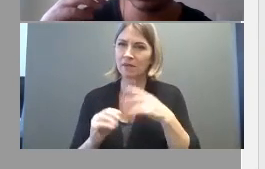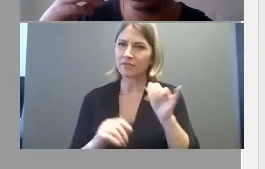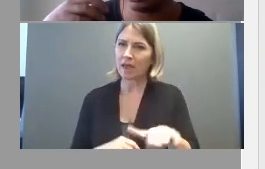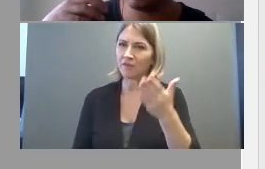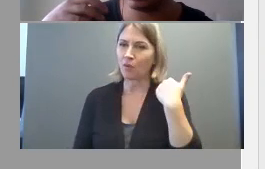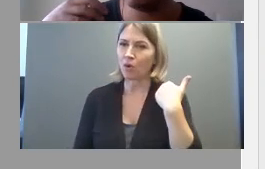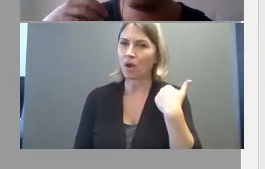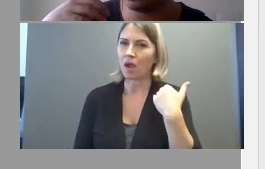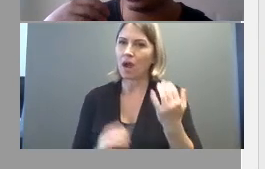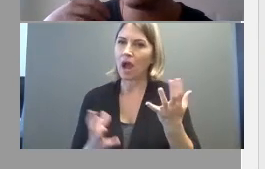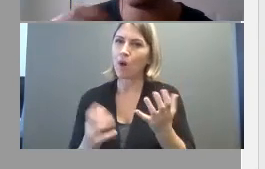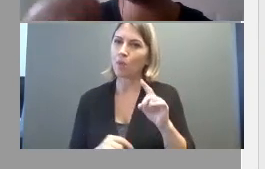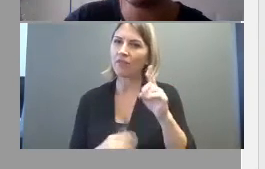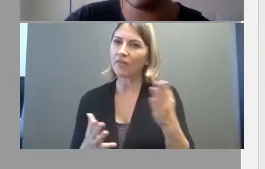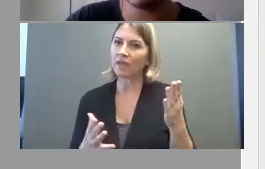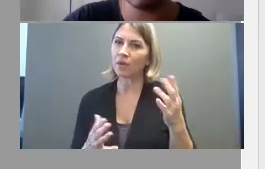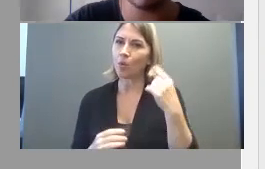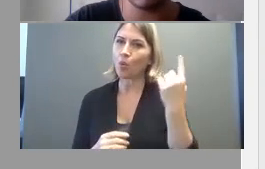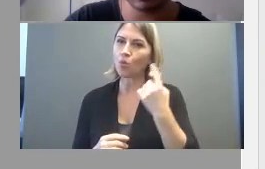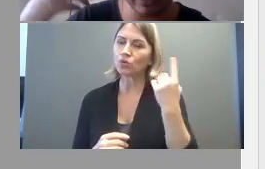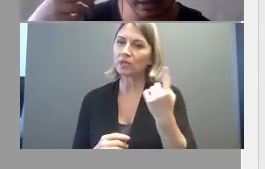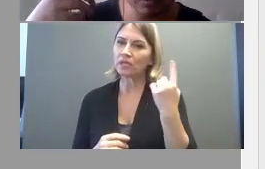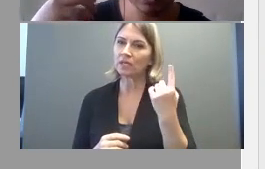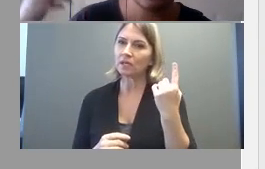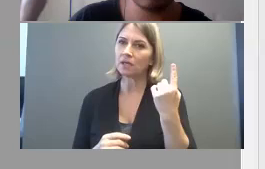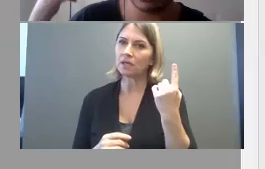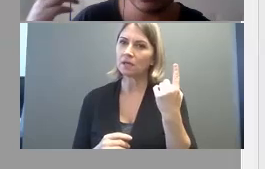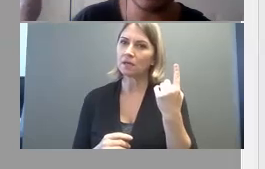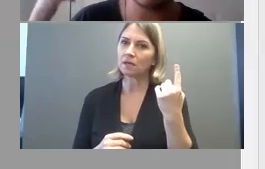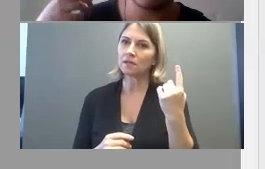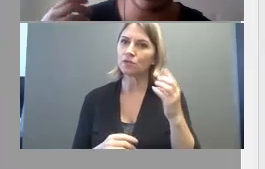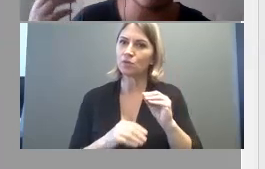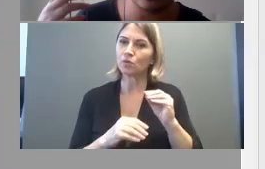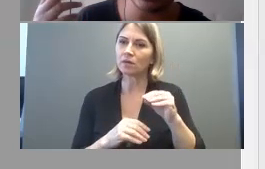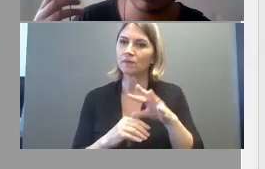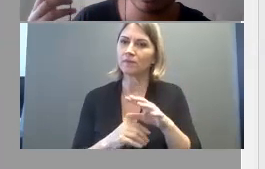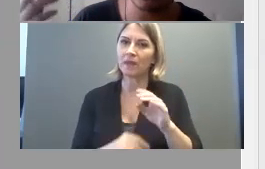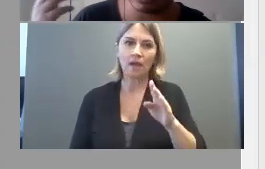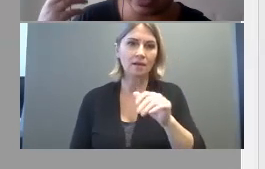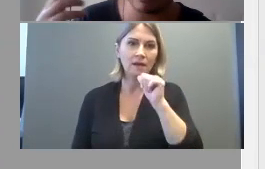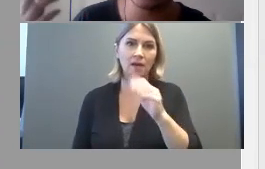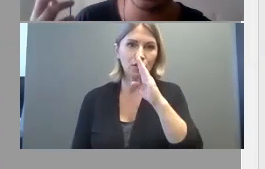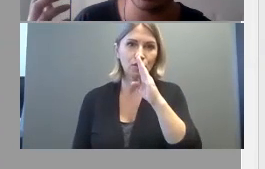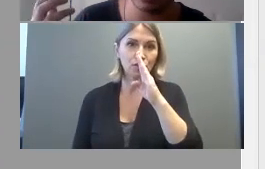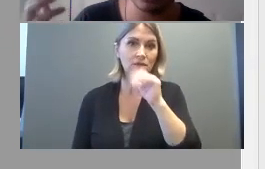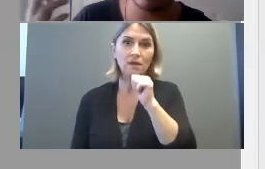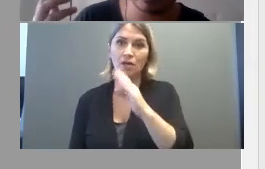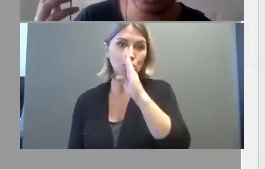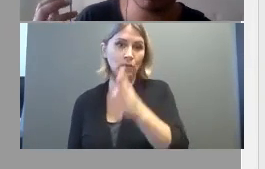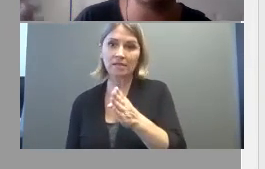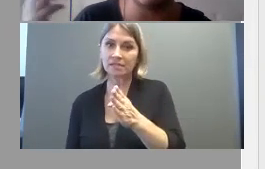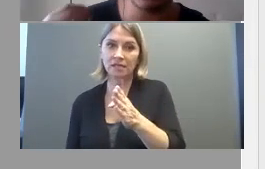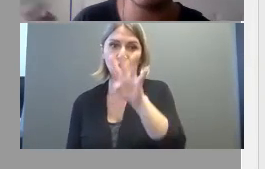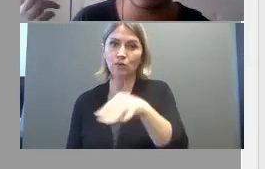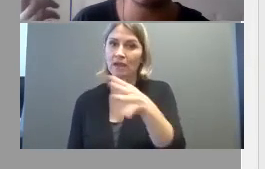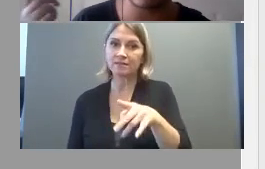thing only to cause another thing, not the other way around. So undirected graphs are not able to capture that particular